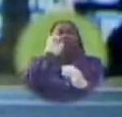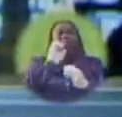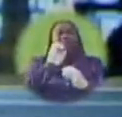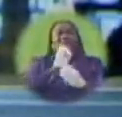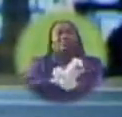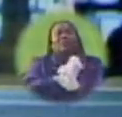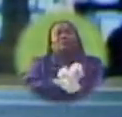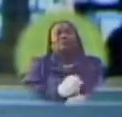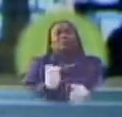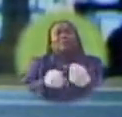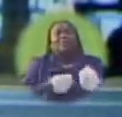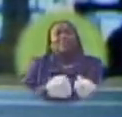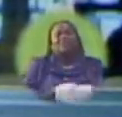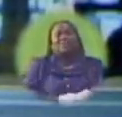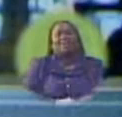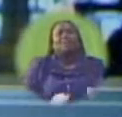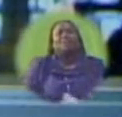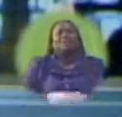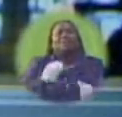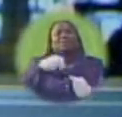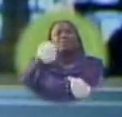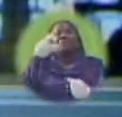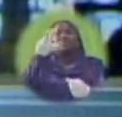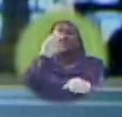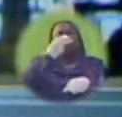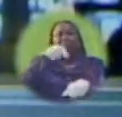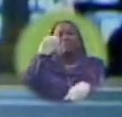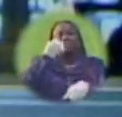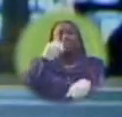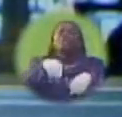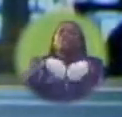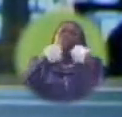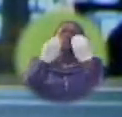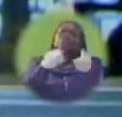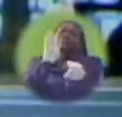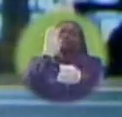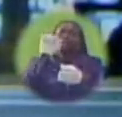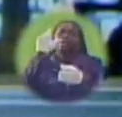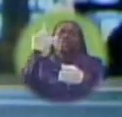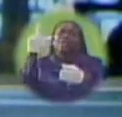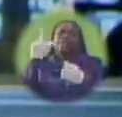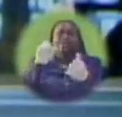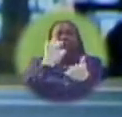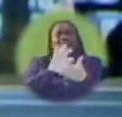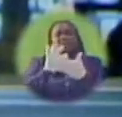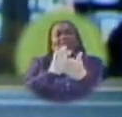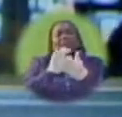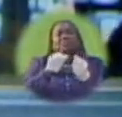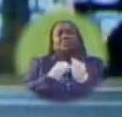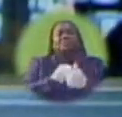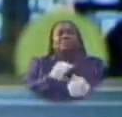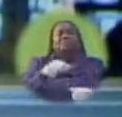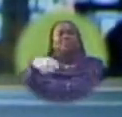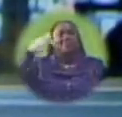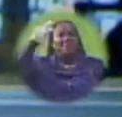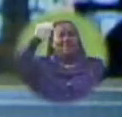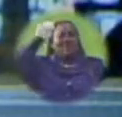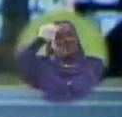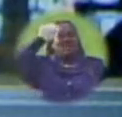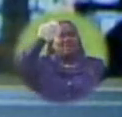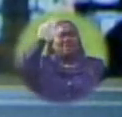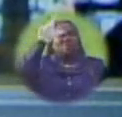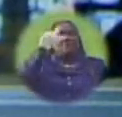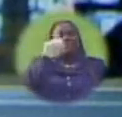Management Amendment Act 2013 on Monday. The move of the bill, Finance and Economy Minister Harold Lovell says